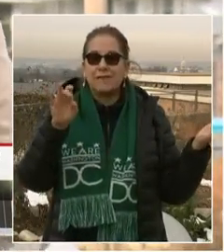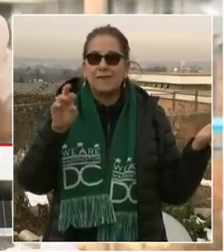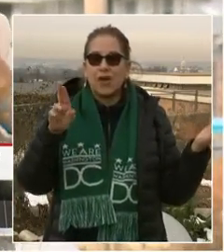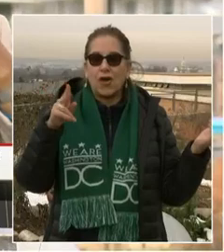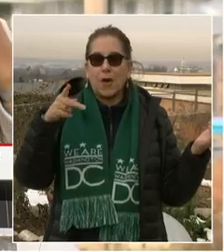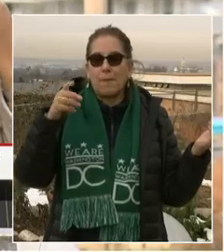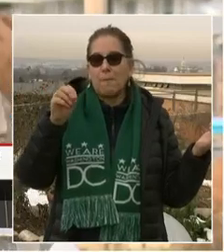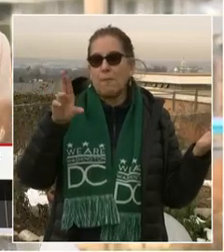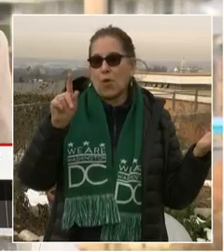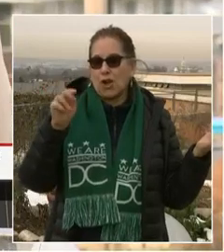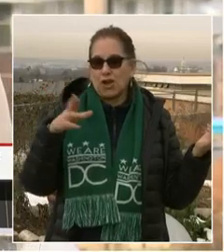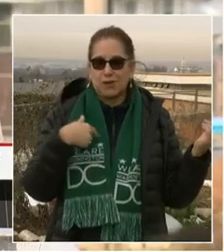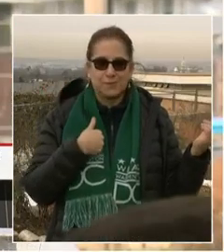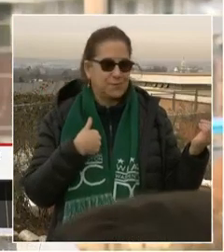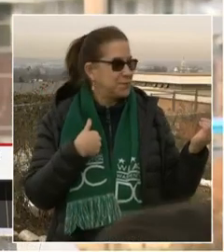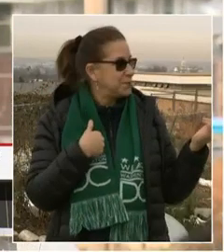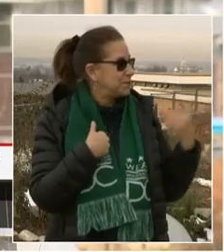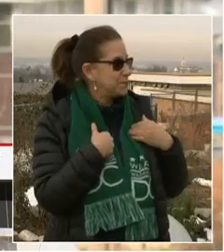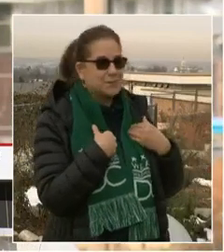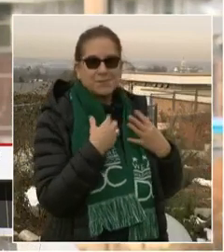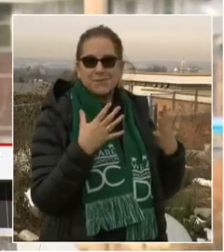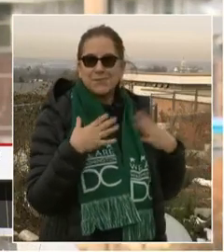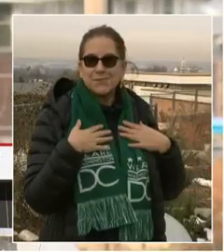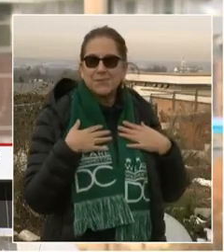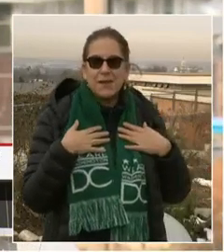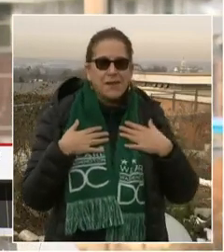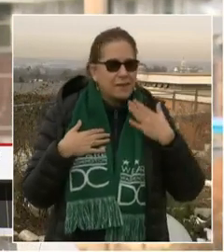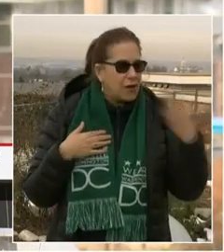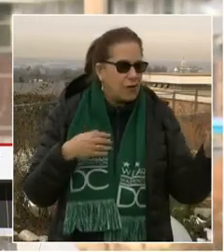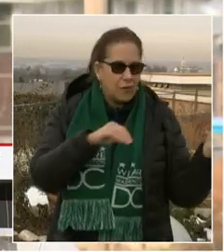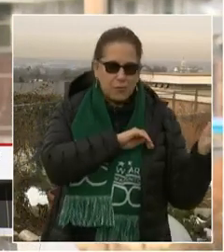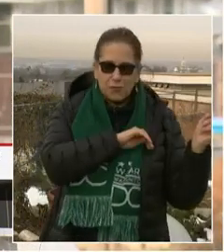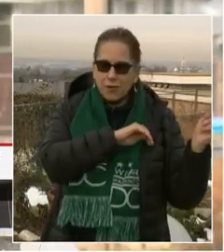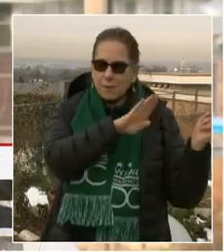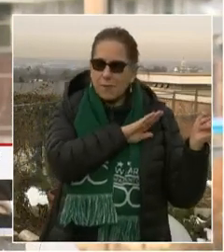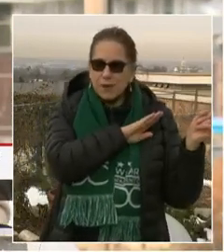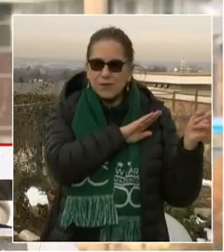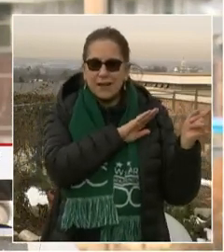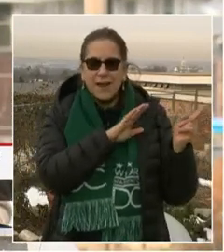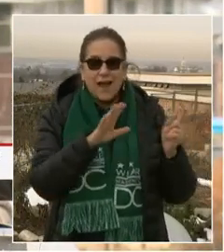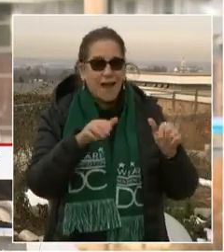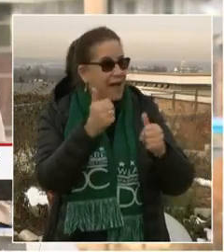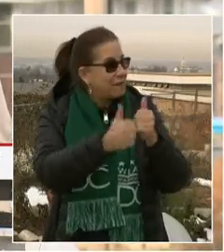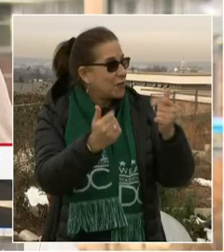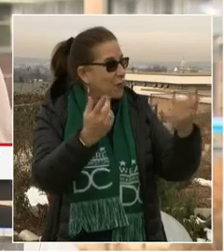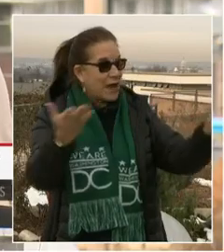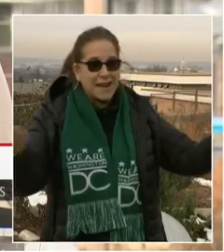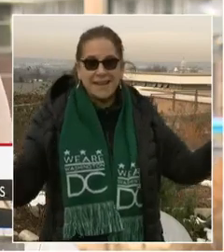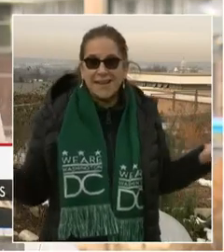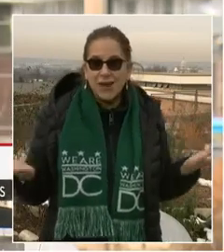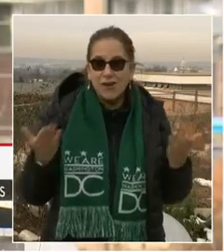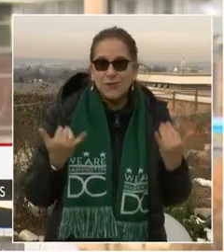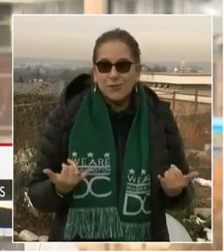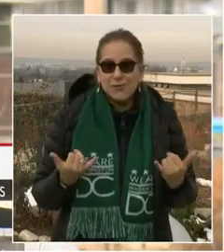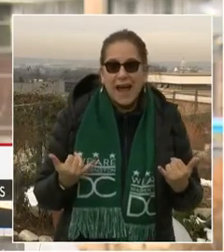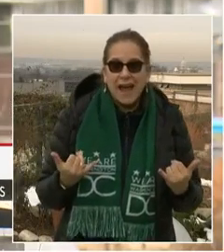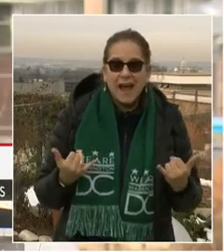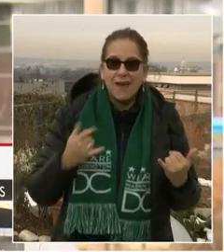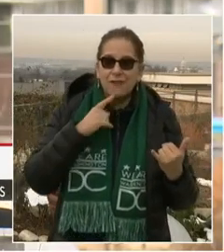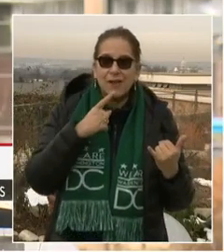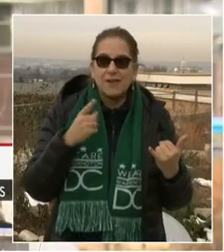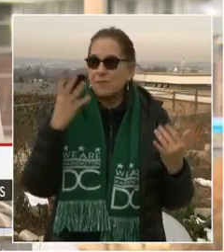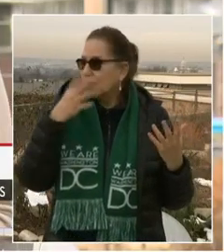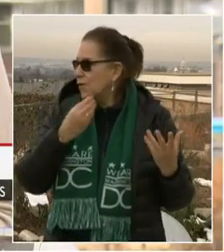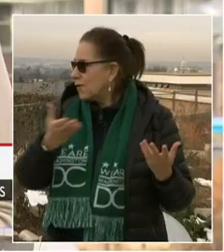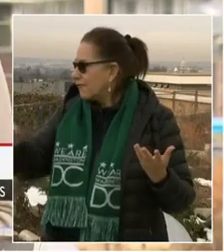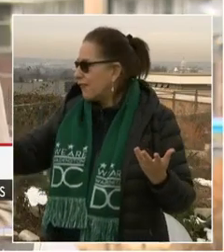Thank you, Mayor Bowser, and thank you to everyone who is here joining us today in this beautiful, beautiful venue, this beautiful view of